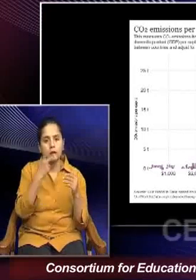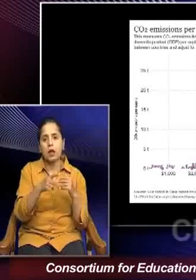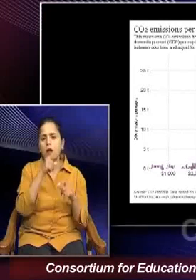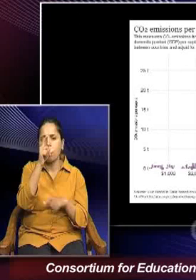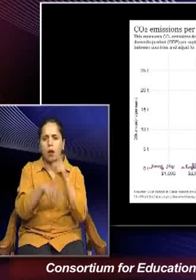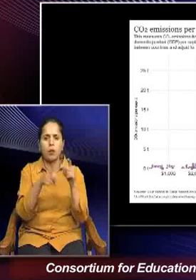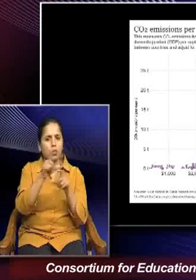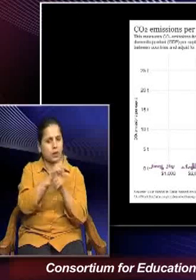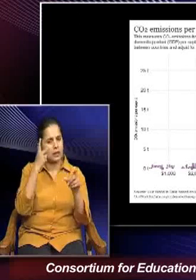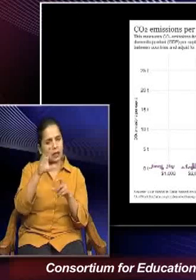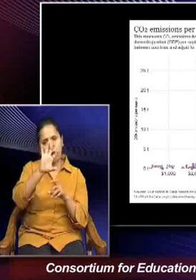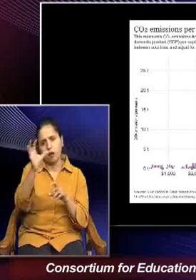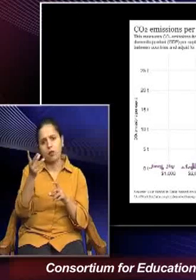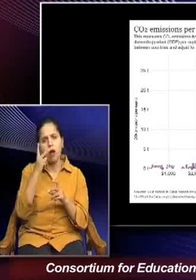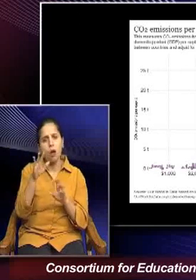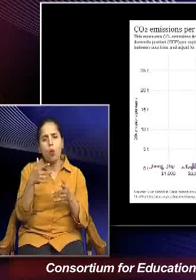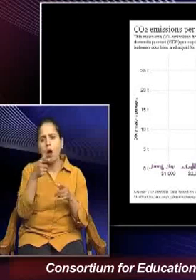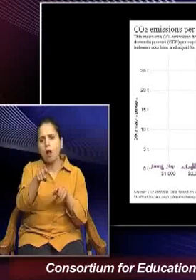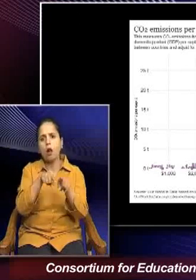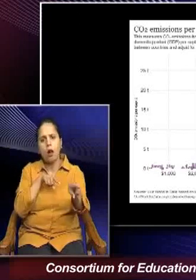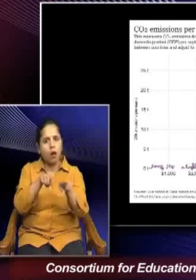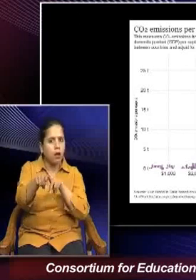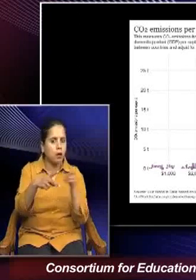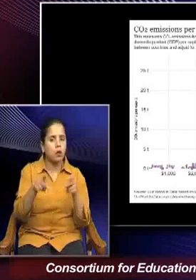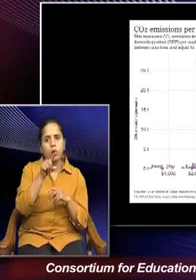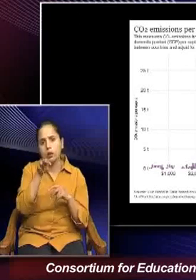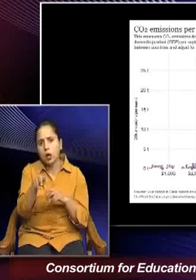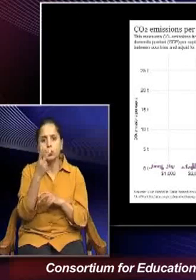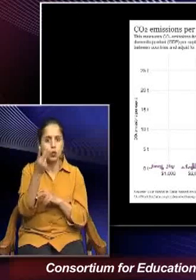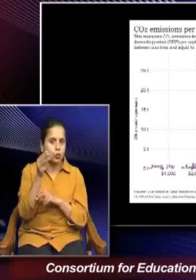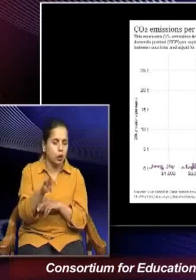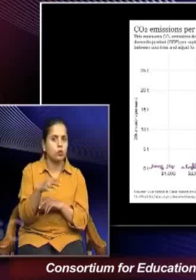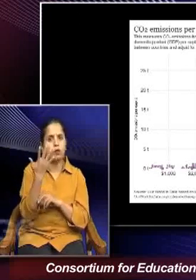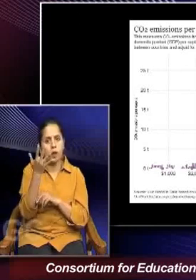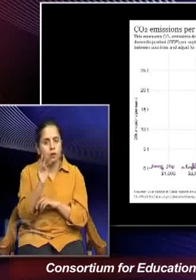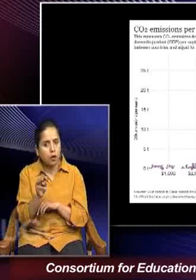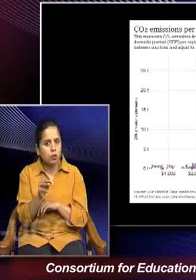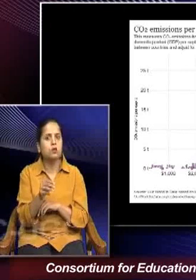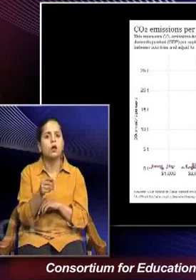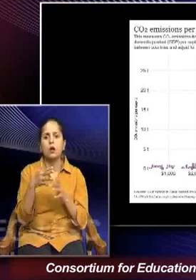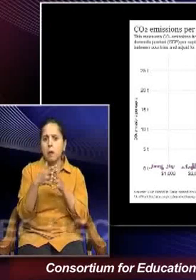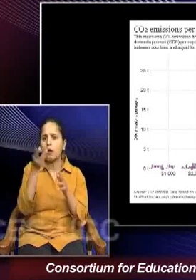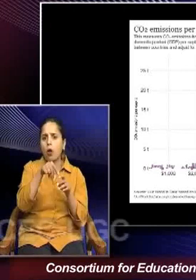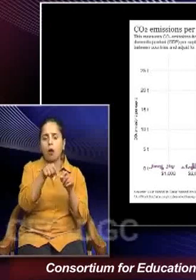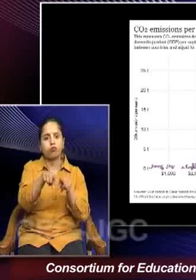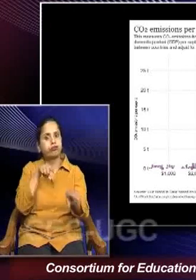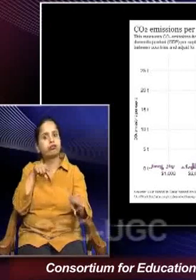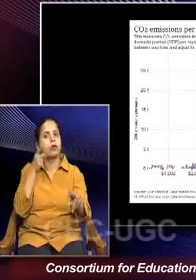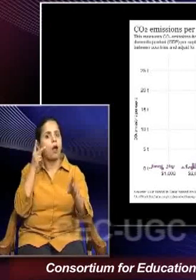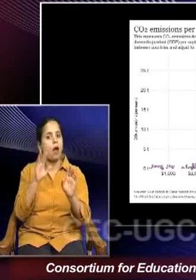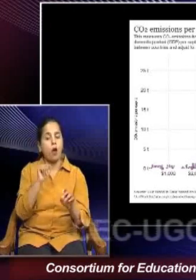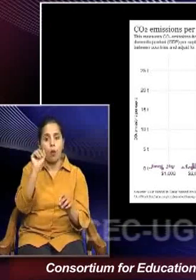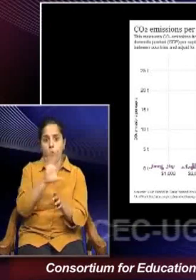behind, closer to 1,000 or 2,000 or 5,000 US,